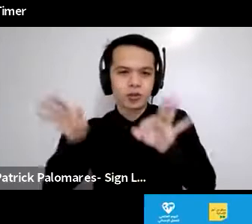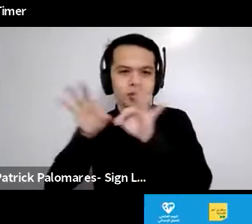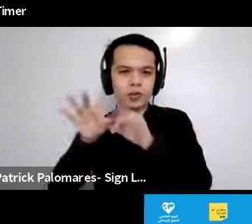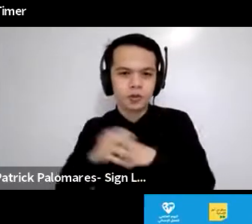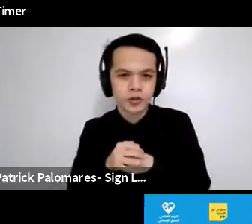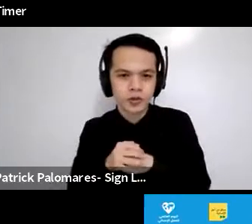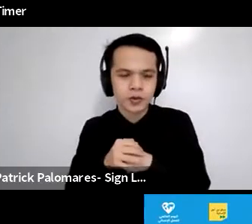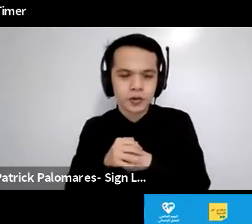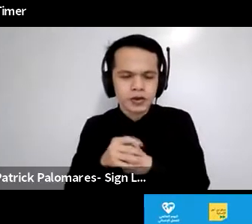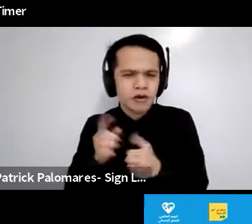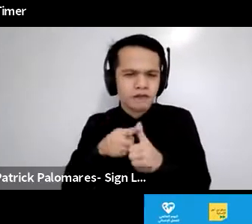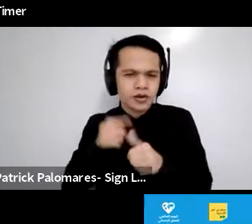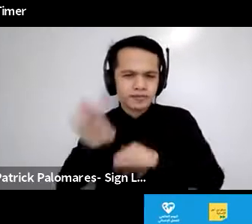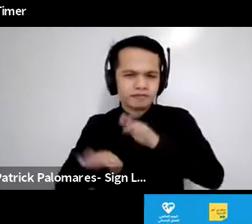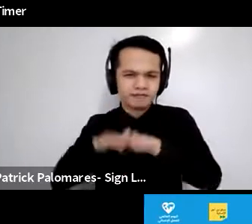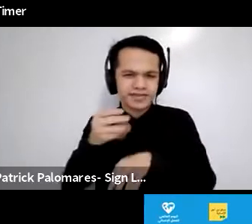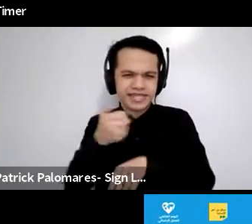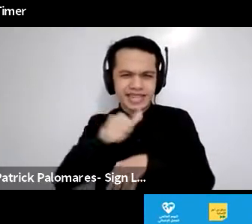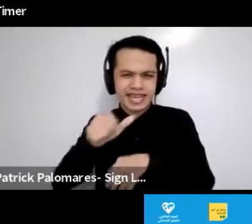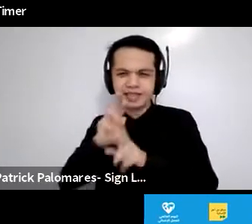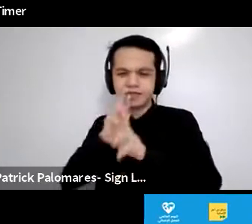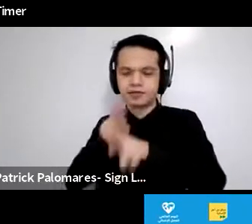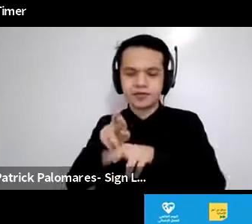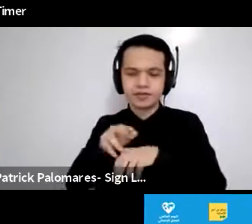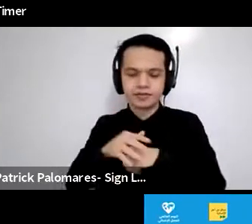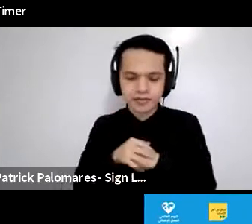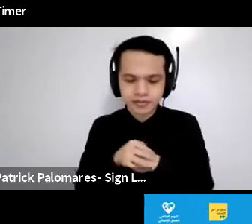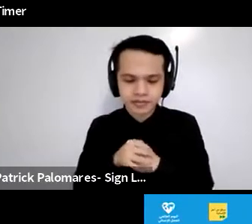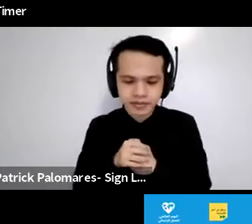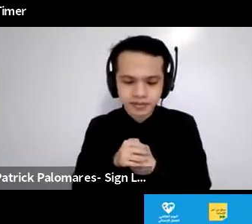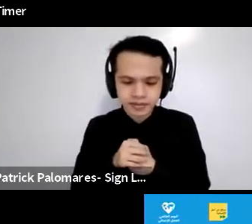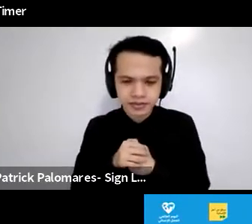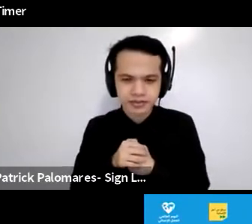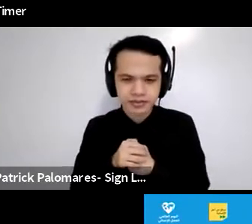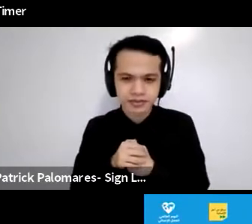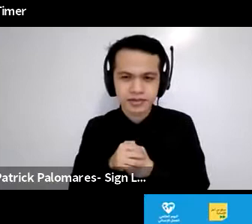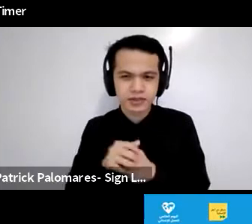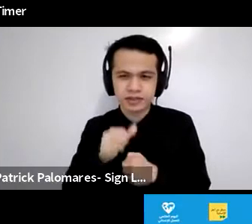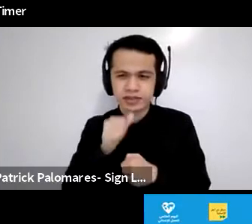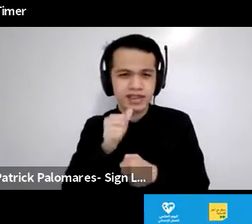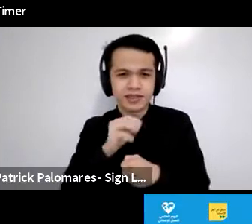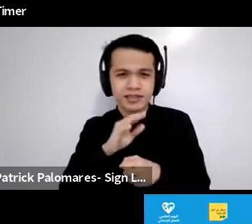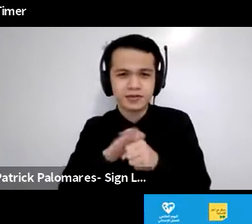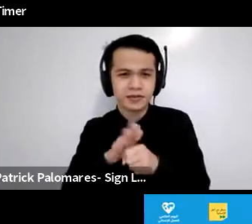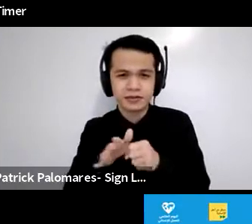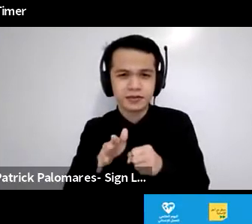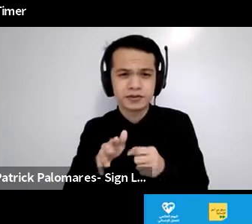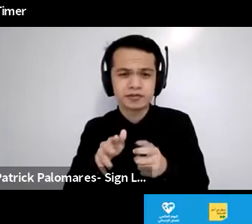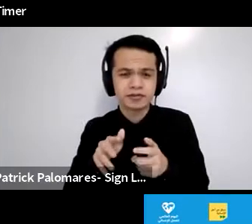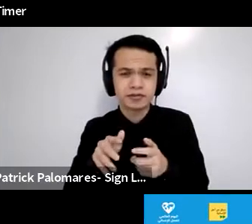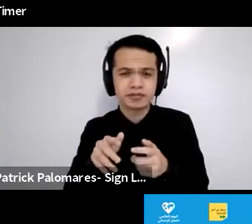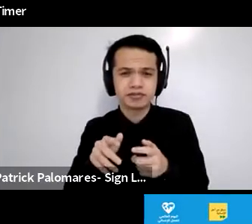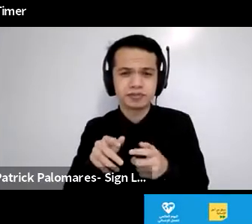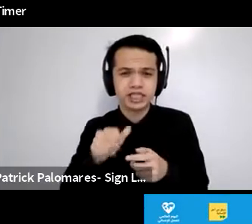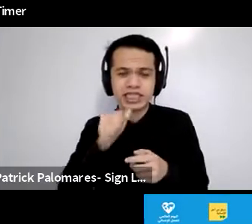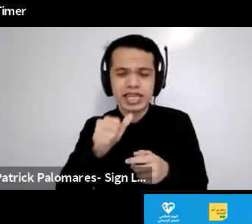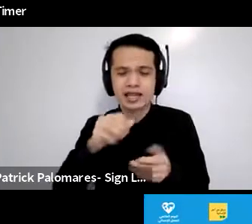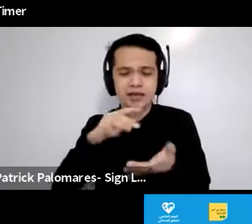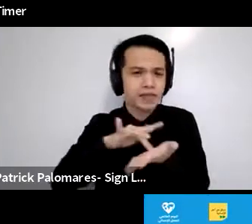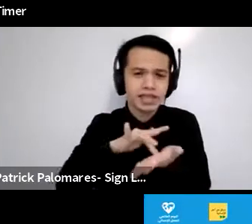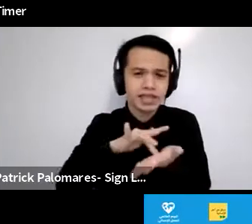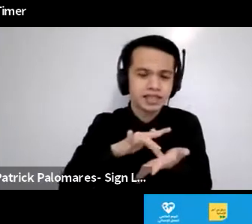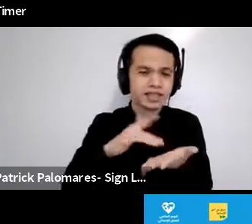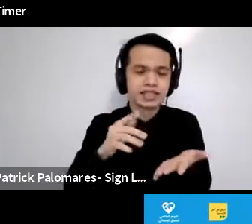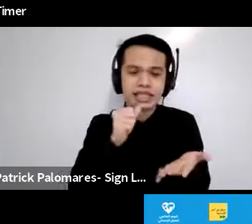Well, the first step in any disaster response is not food, no? It's not transport, it's not medicine, it